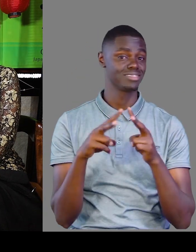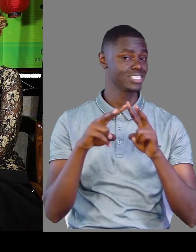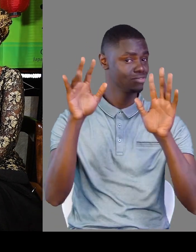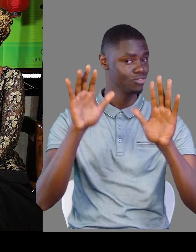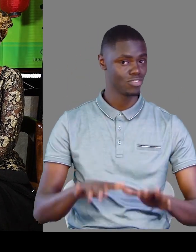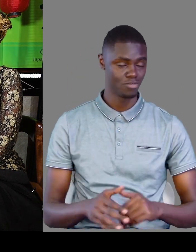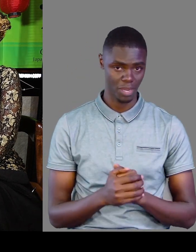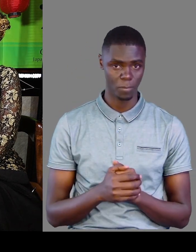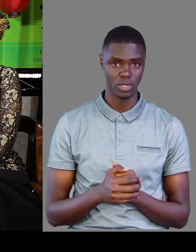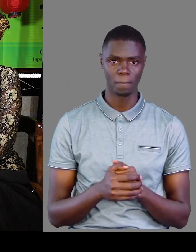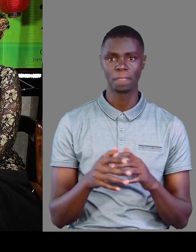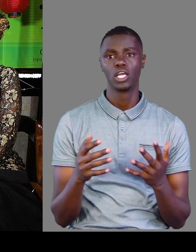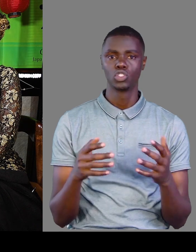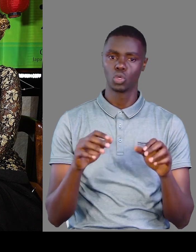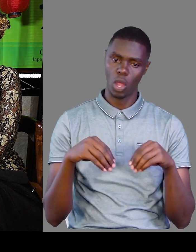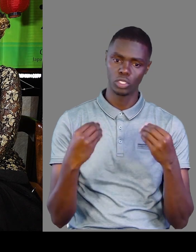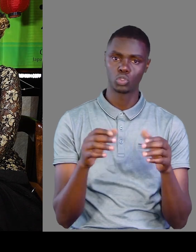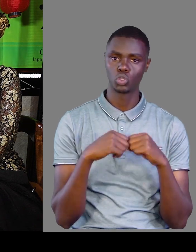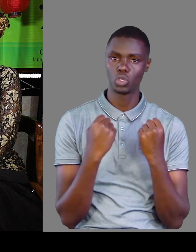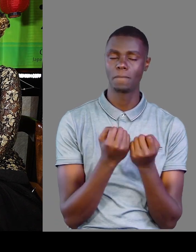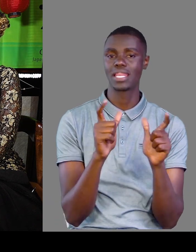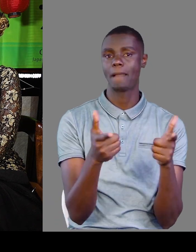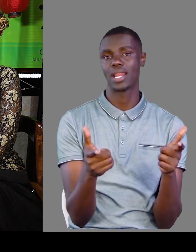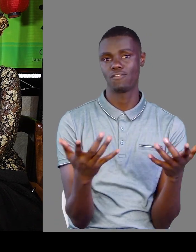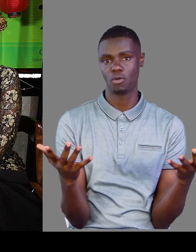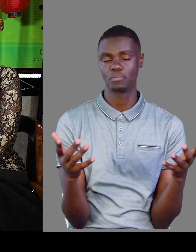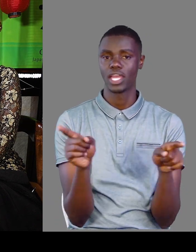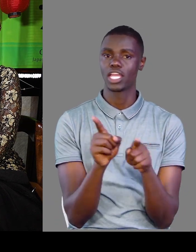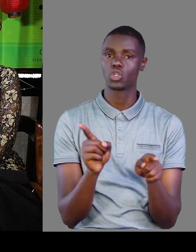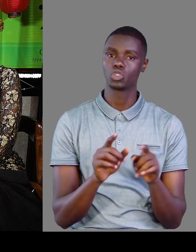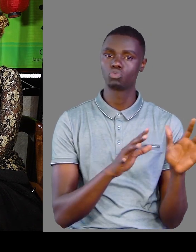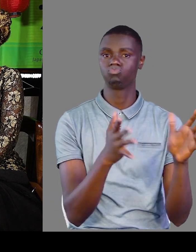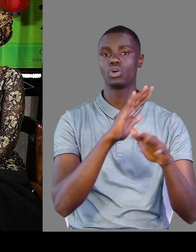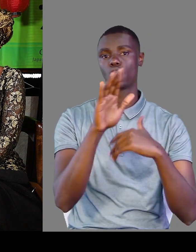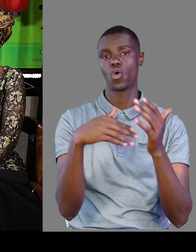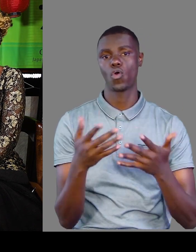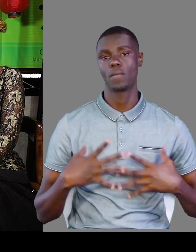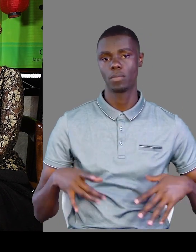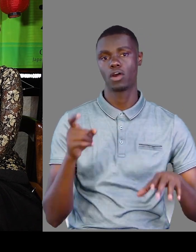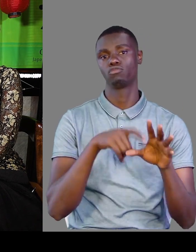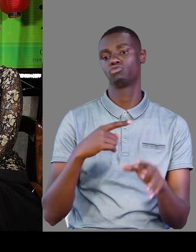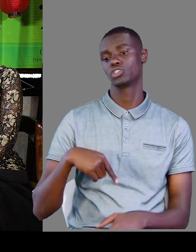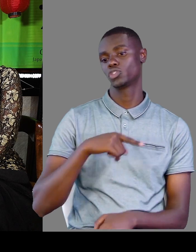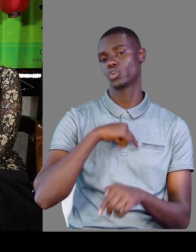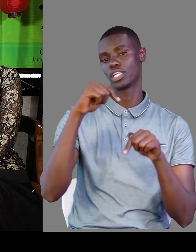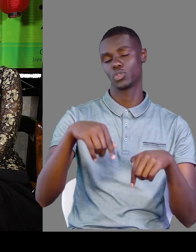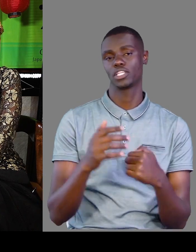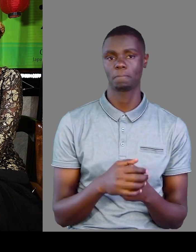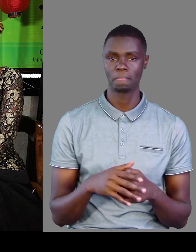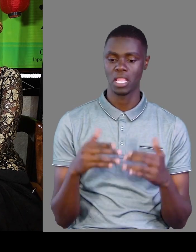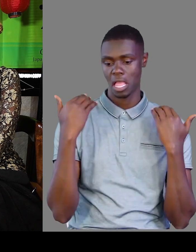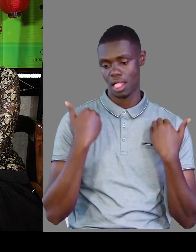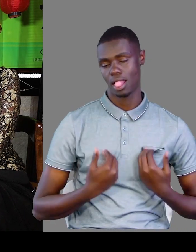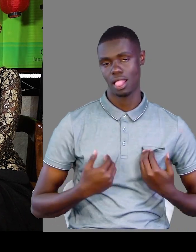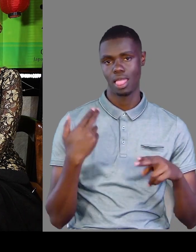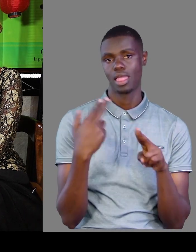umekuwa iconic najua umejibamba. Till next time, tubanjuke kama leo. Yeah manze, and of course man like Don the